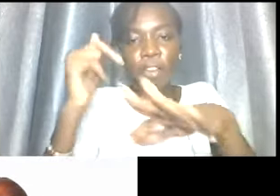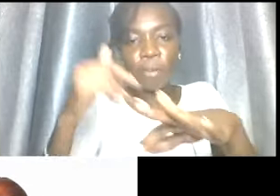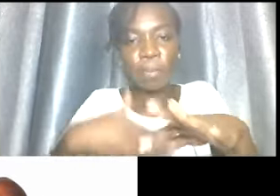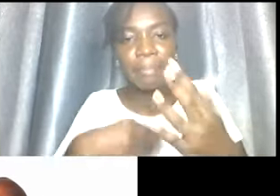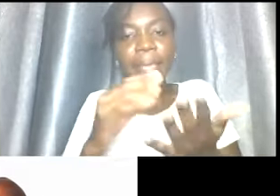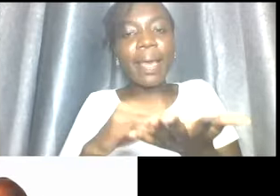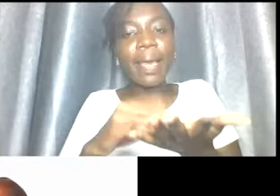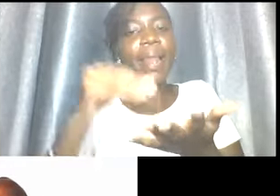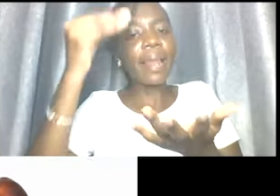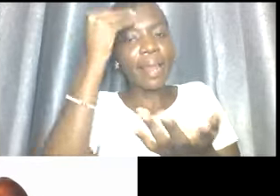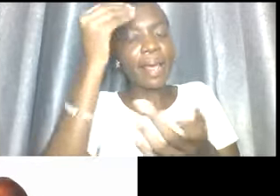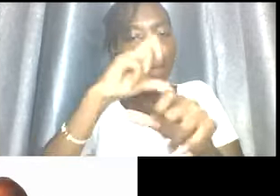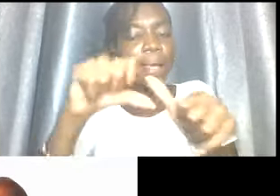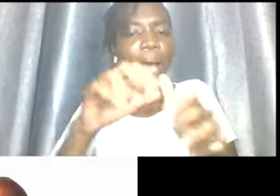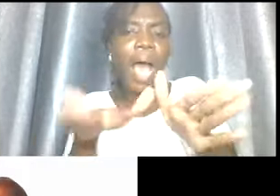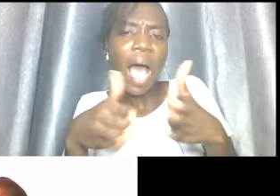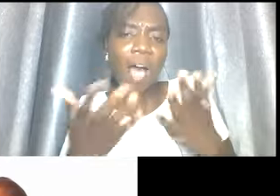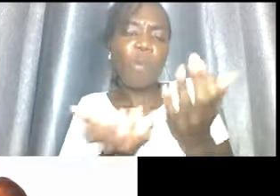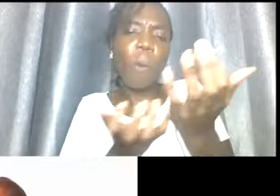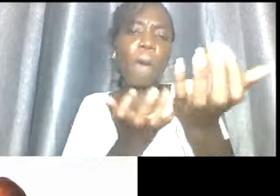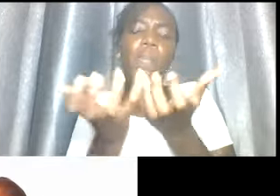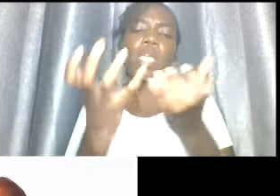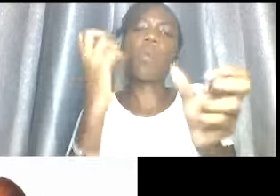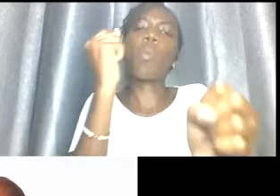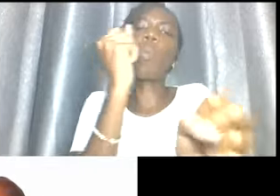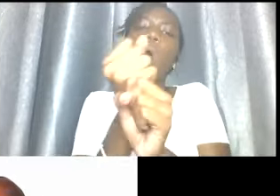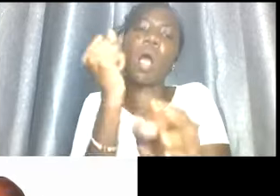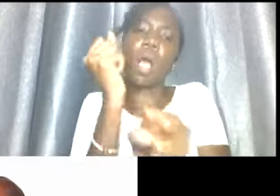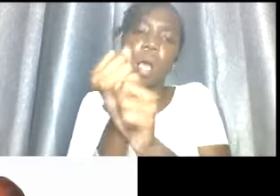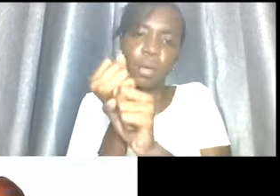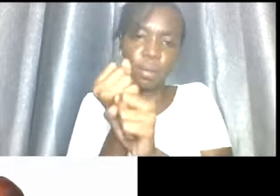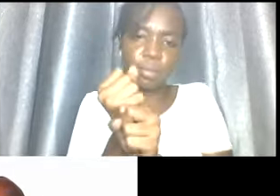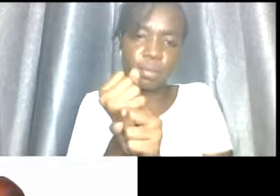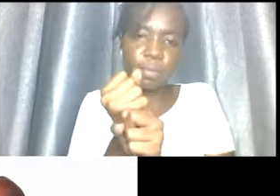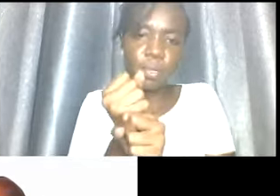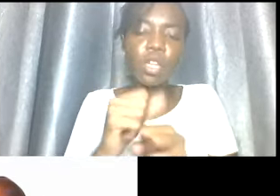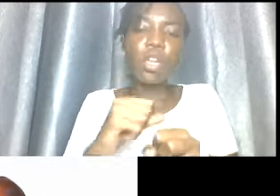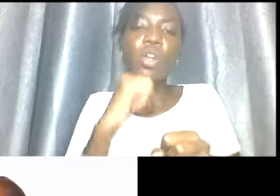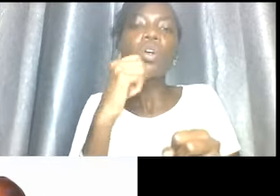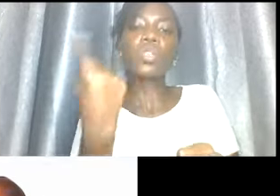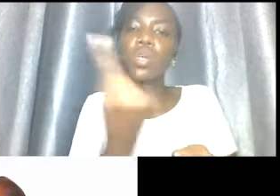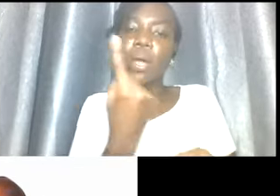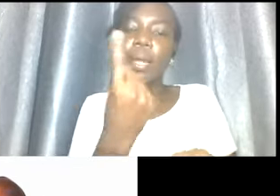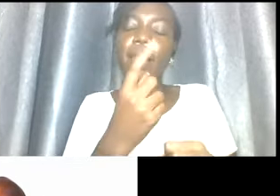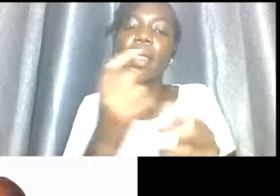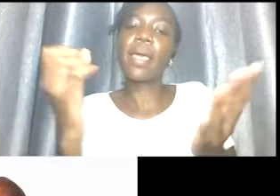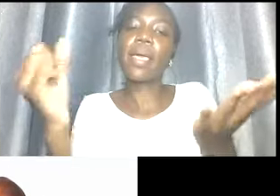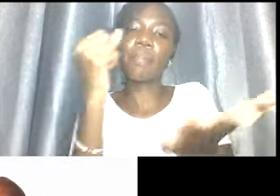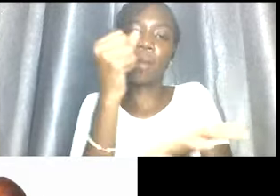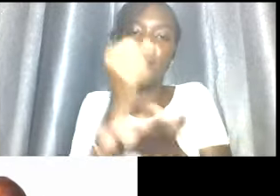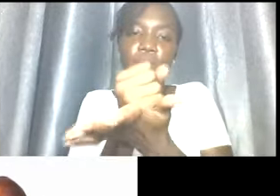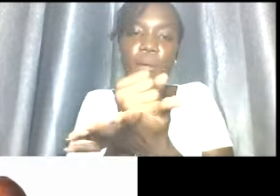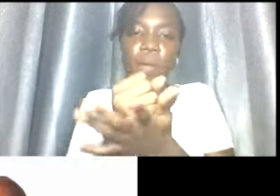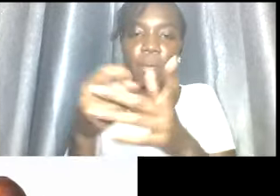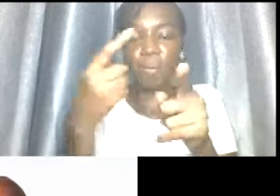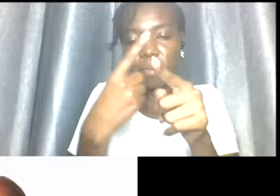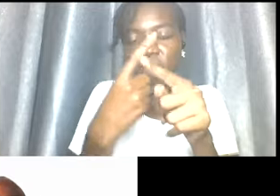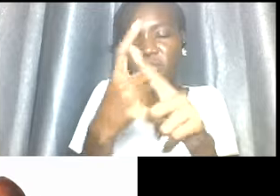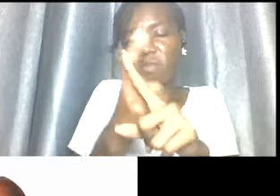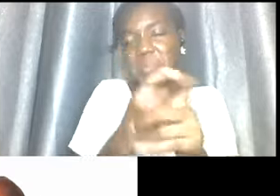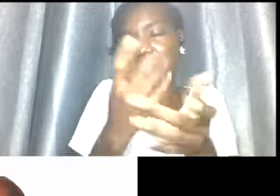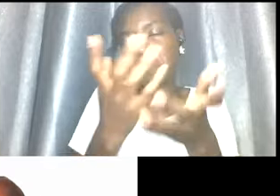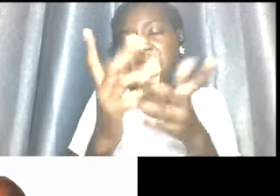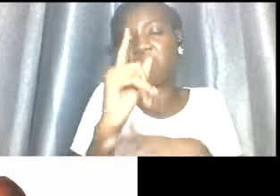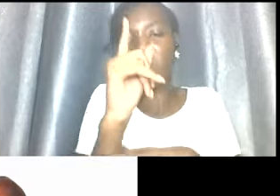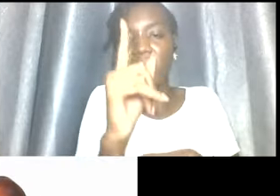how business really works, not just from the employee standpoint, or not just from one area